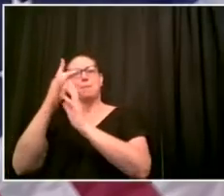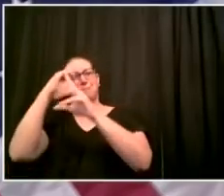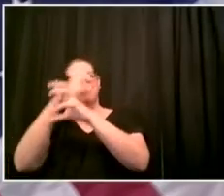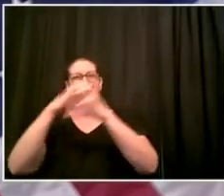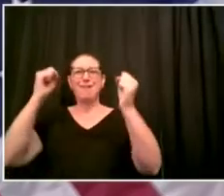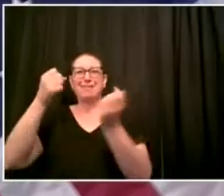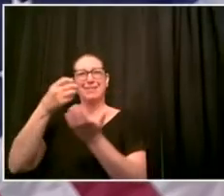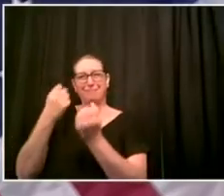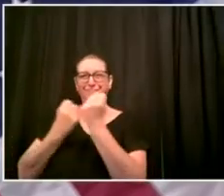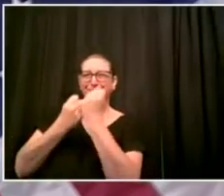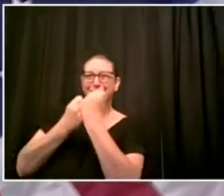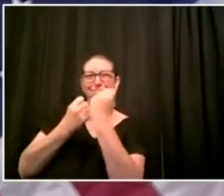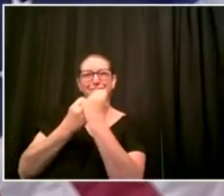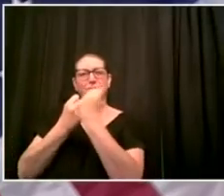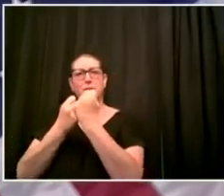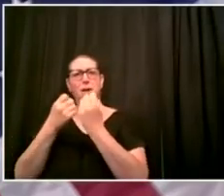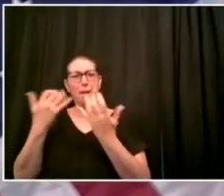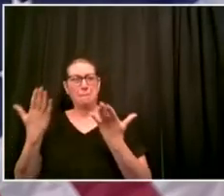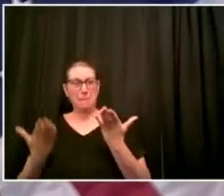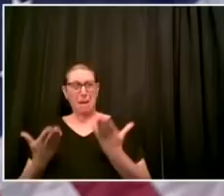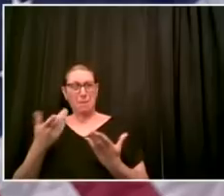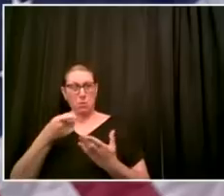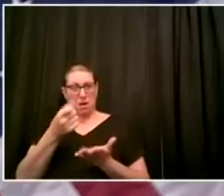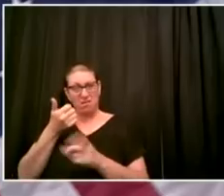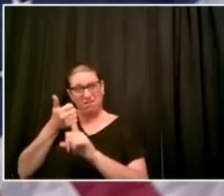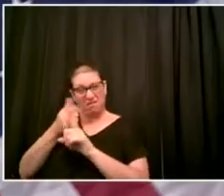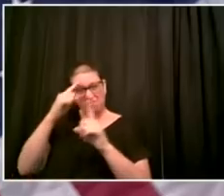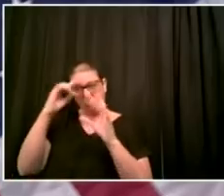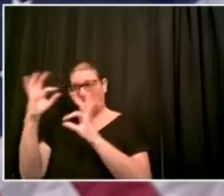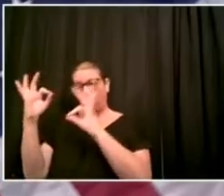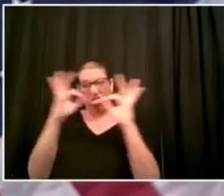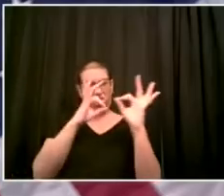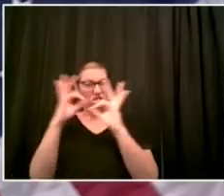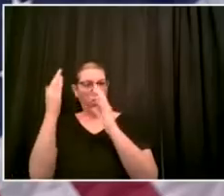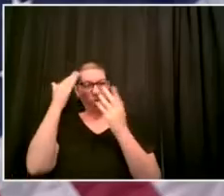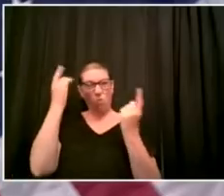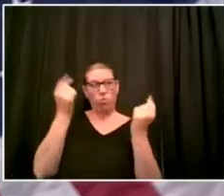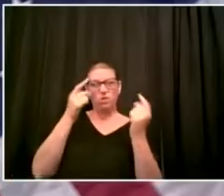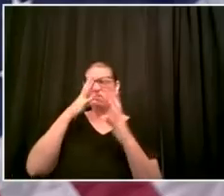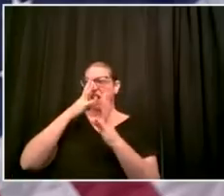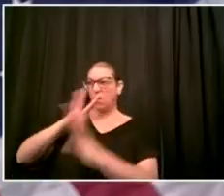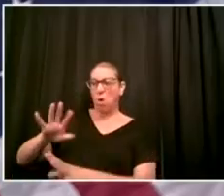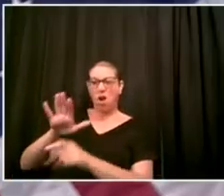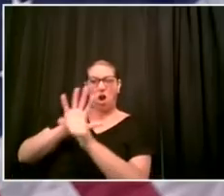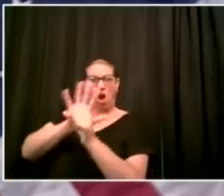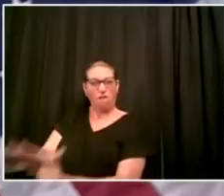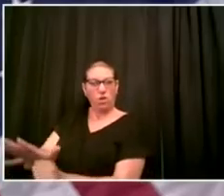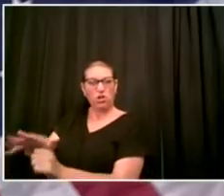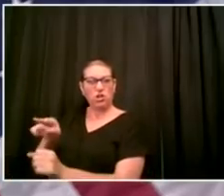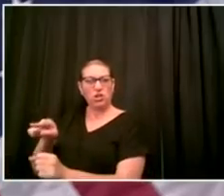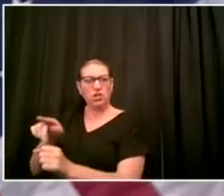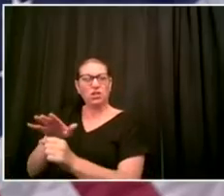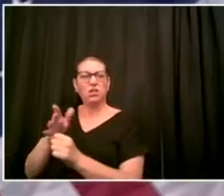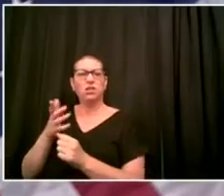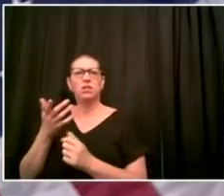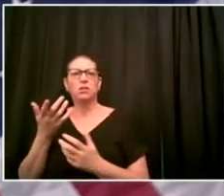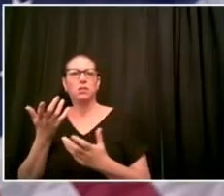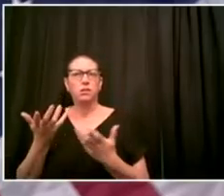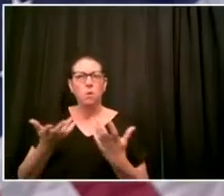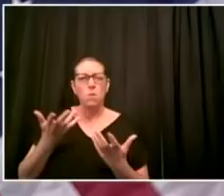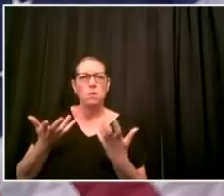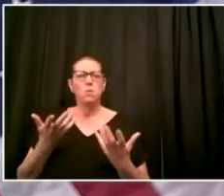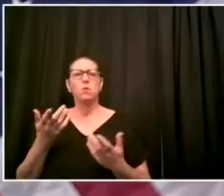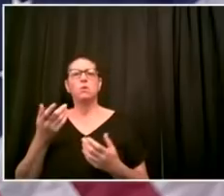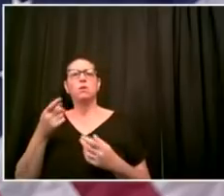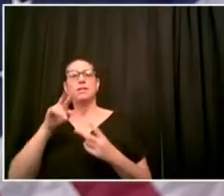On the first question, no plans for pay cuts for any New York City employees right now, whether it's City Hall or